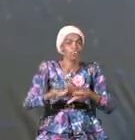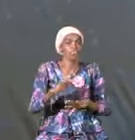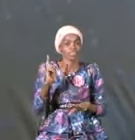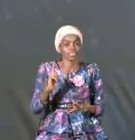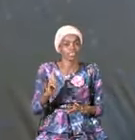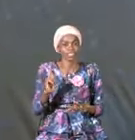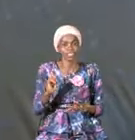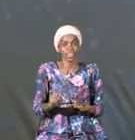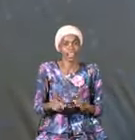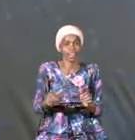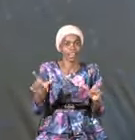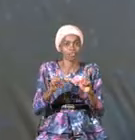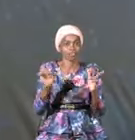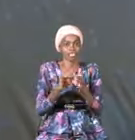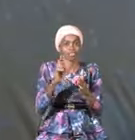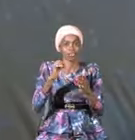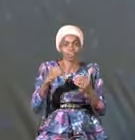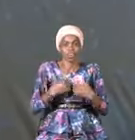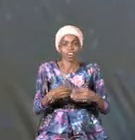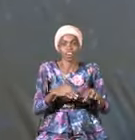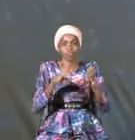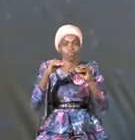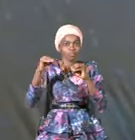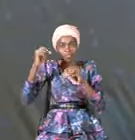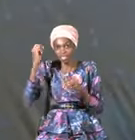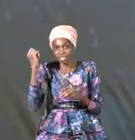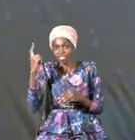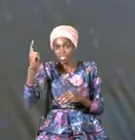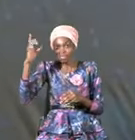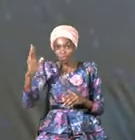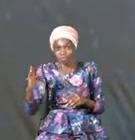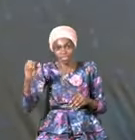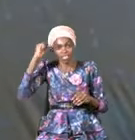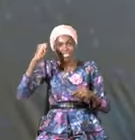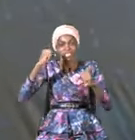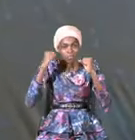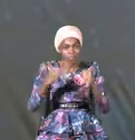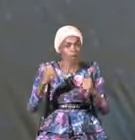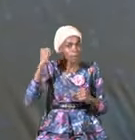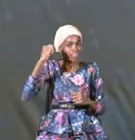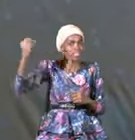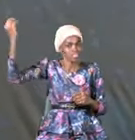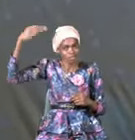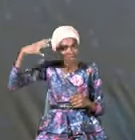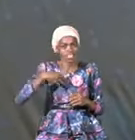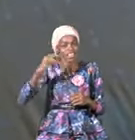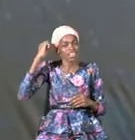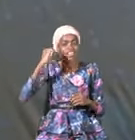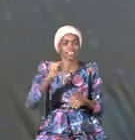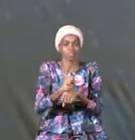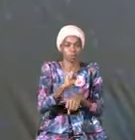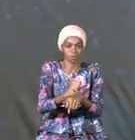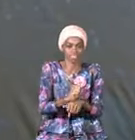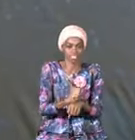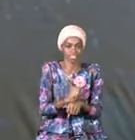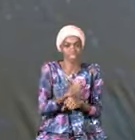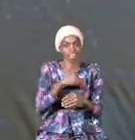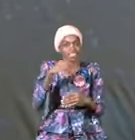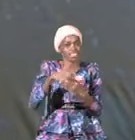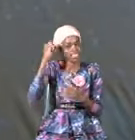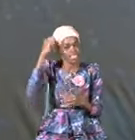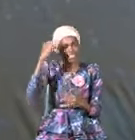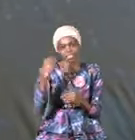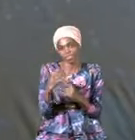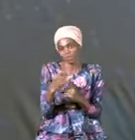in understanding God, His power, His grace, and His word. And in His word